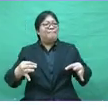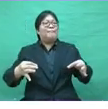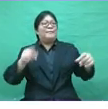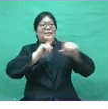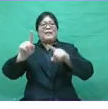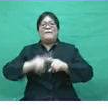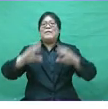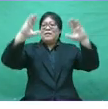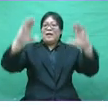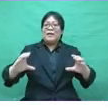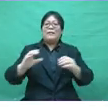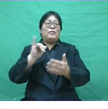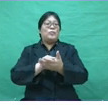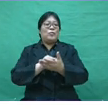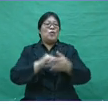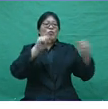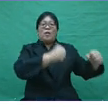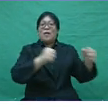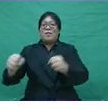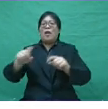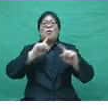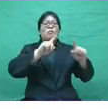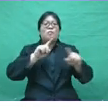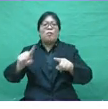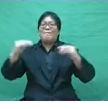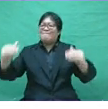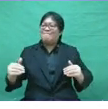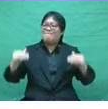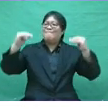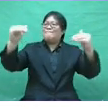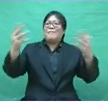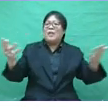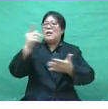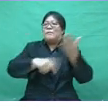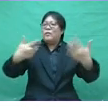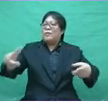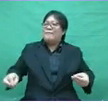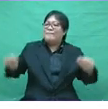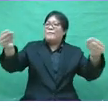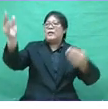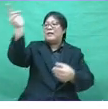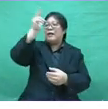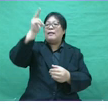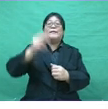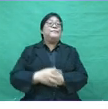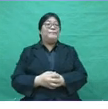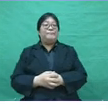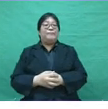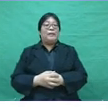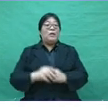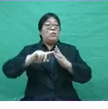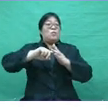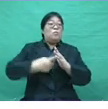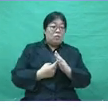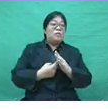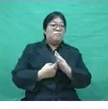approach as a strategic response to further enhance what was being provided by the government. Starting with